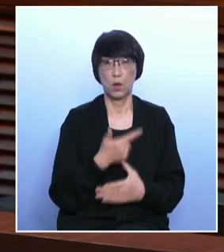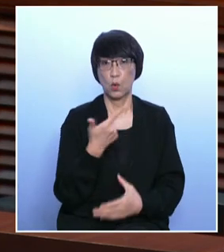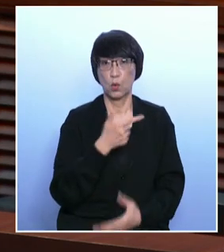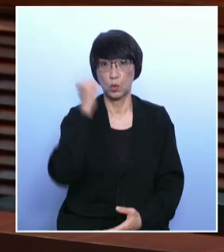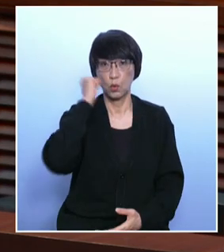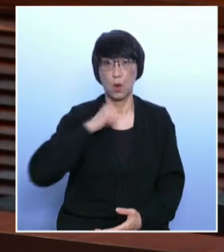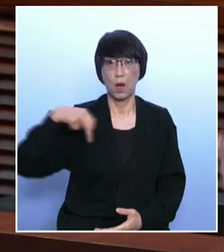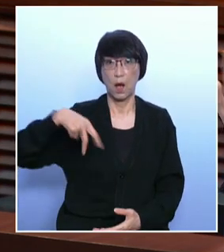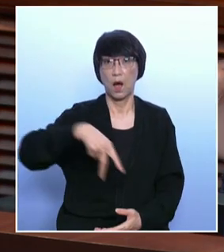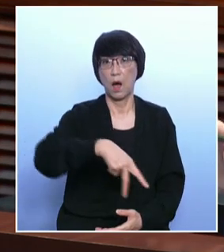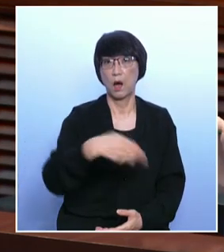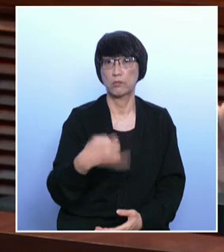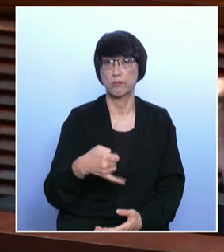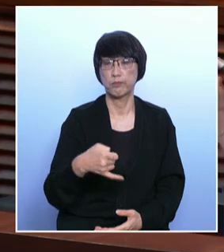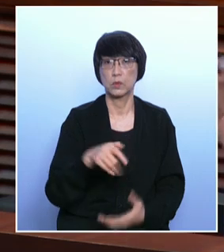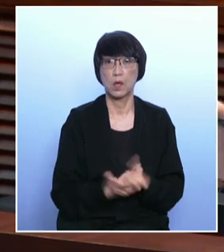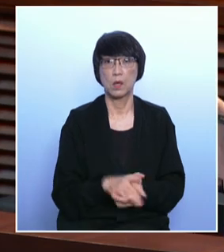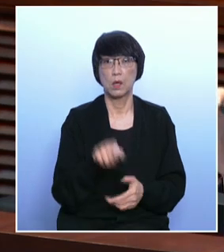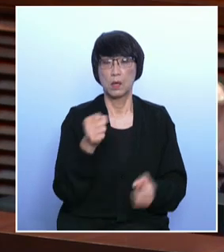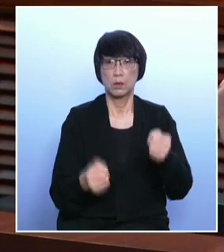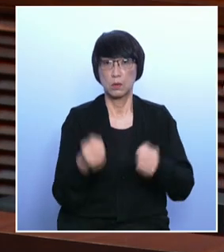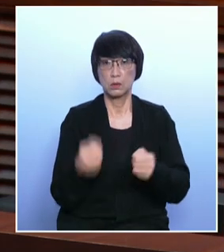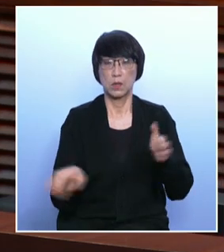mobile vehicles.